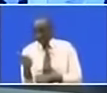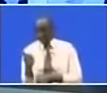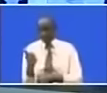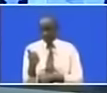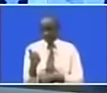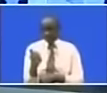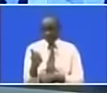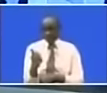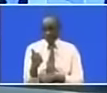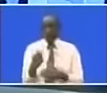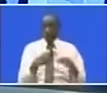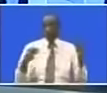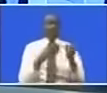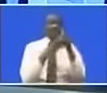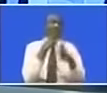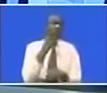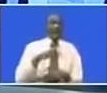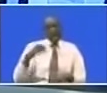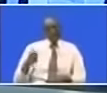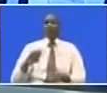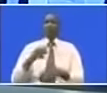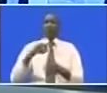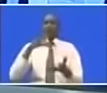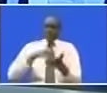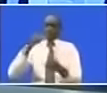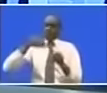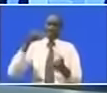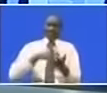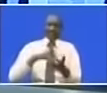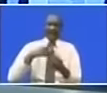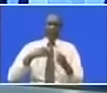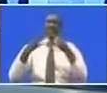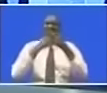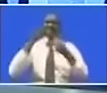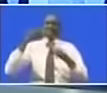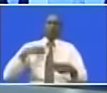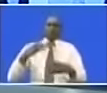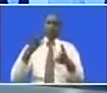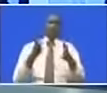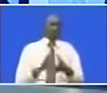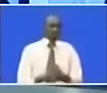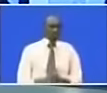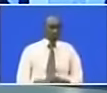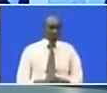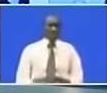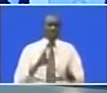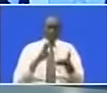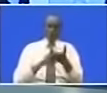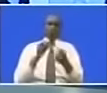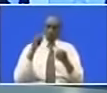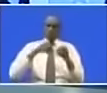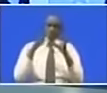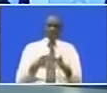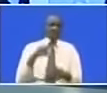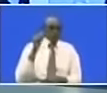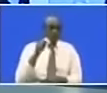Chadema earlier today, that some polling stations had up to 800, if not more, registered voters, of course making